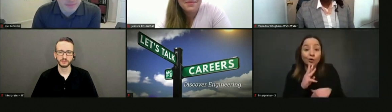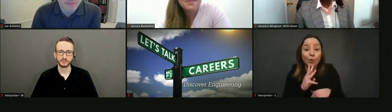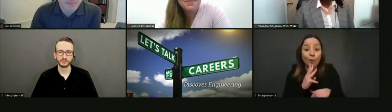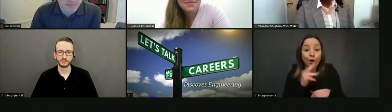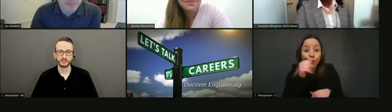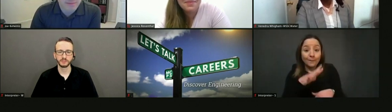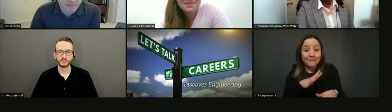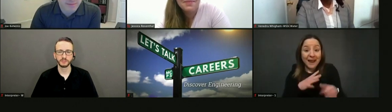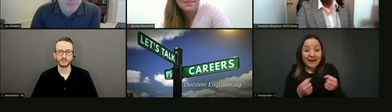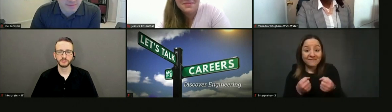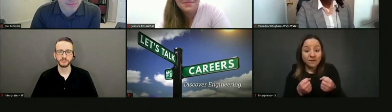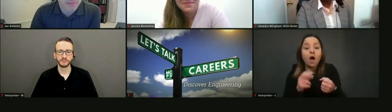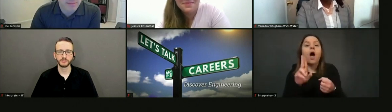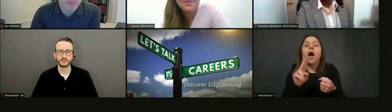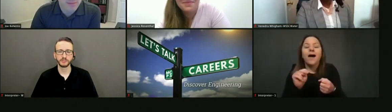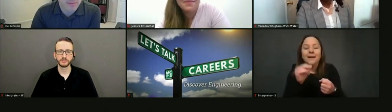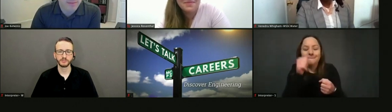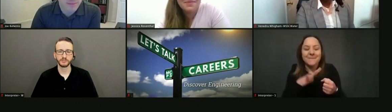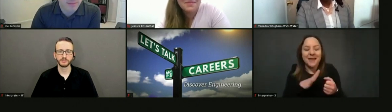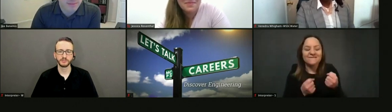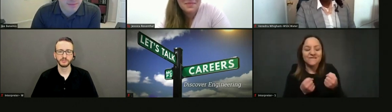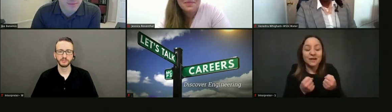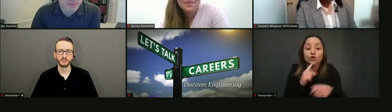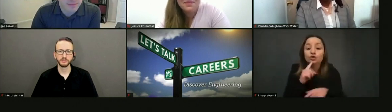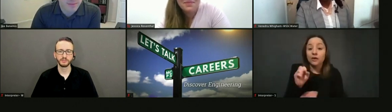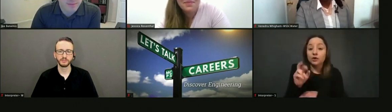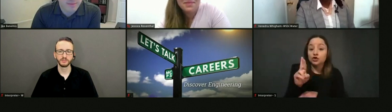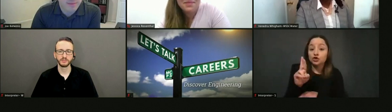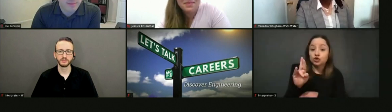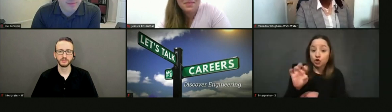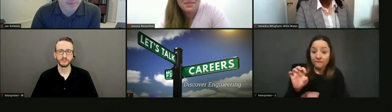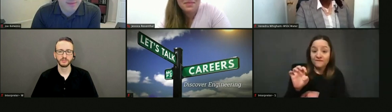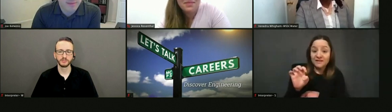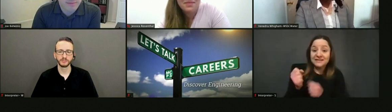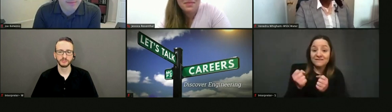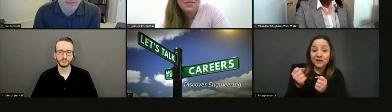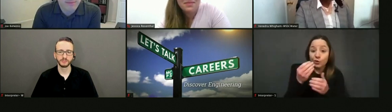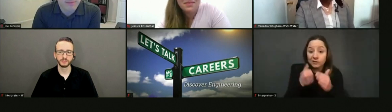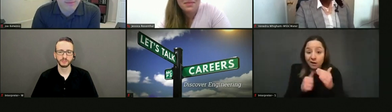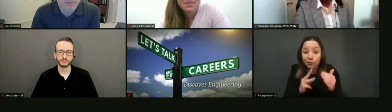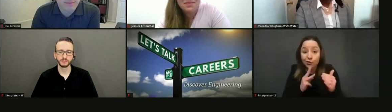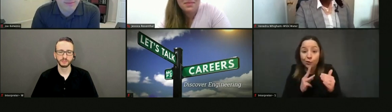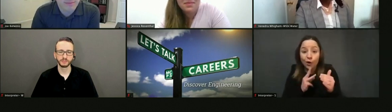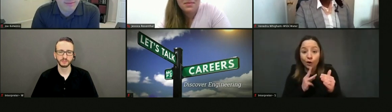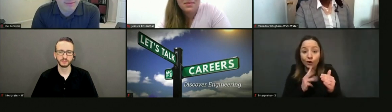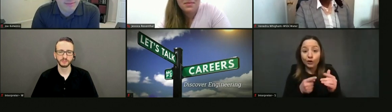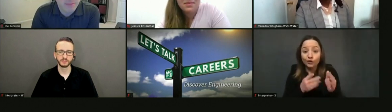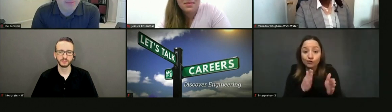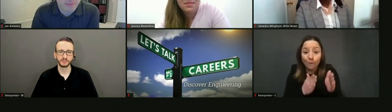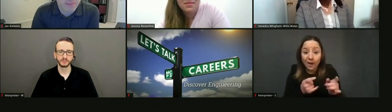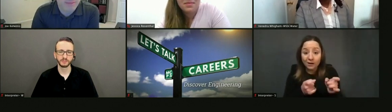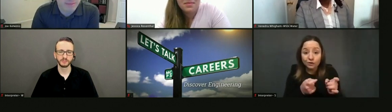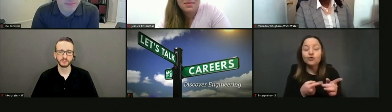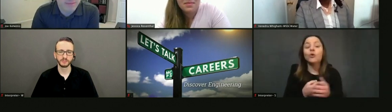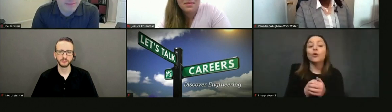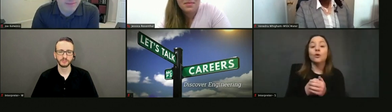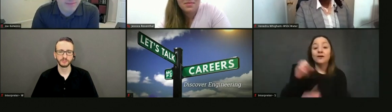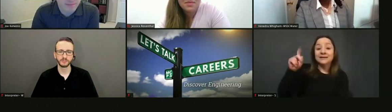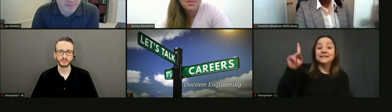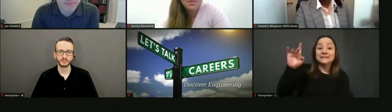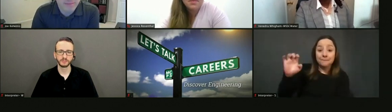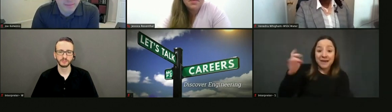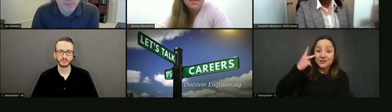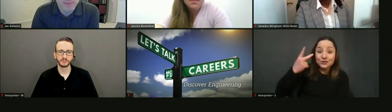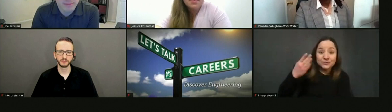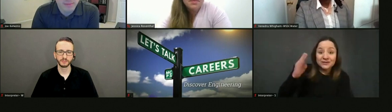too, right? So they're surface vehicles underwater. And I would also say space. Obviously, we're seeing Mars Rover right